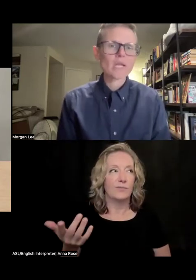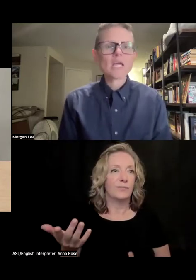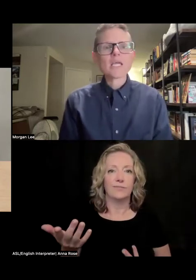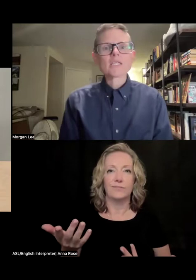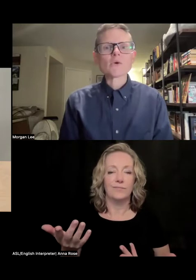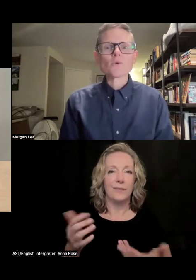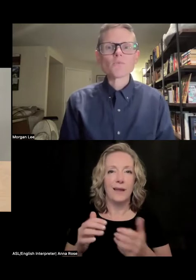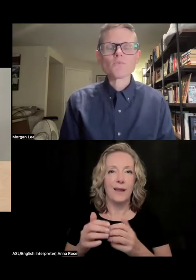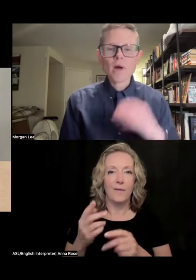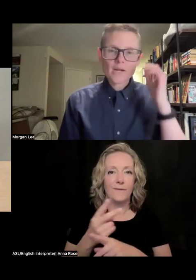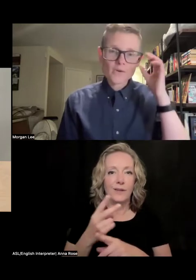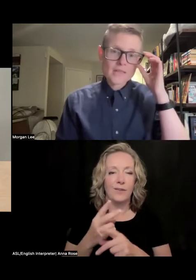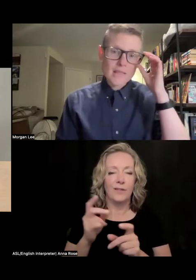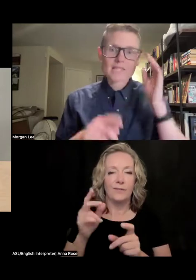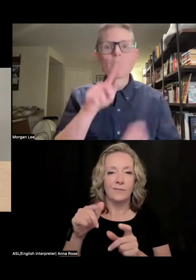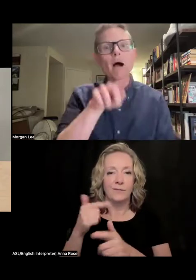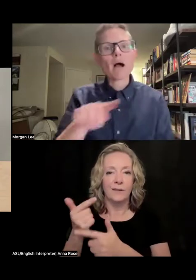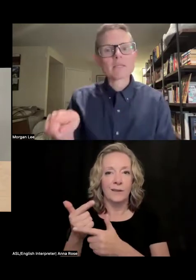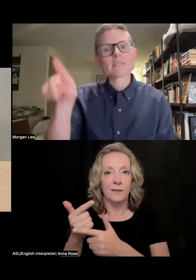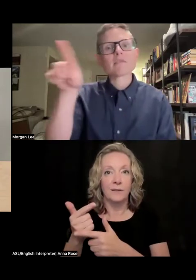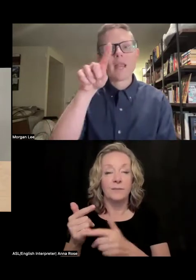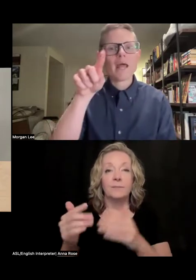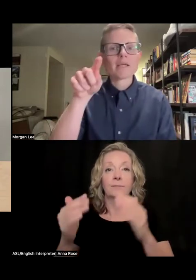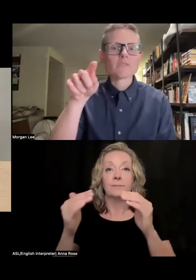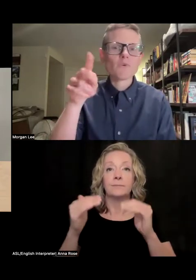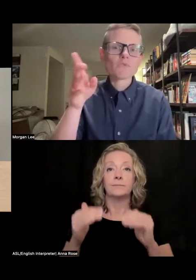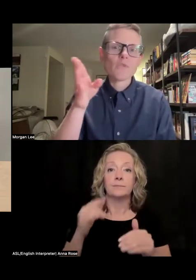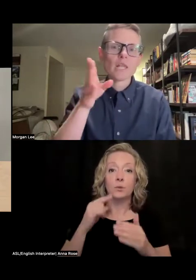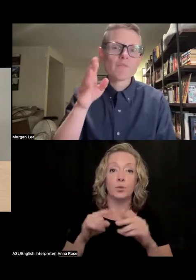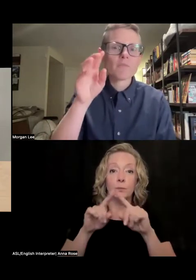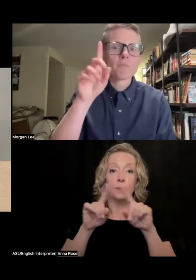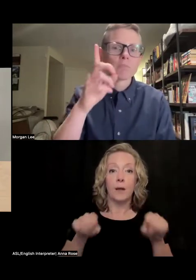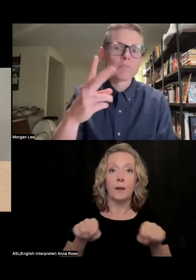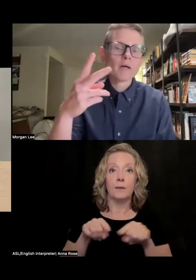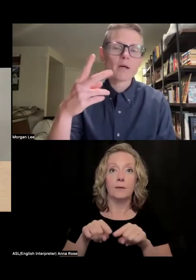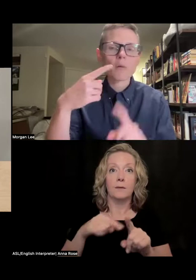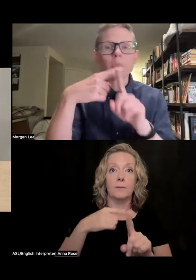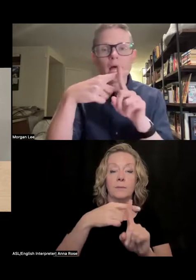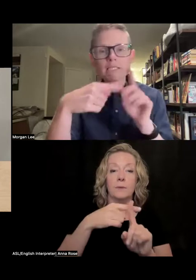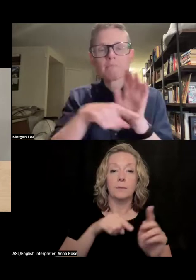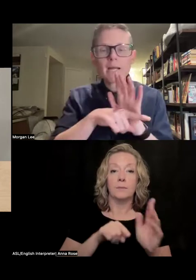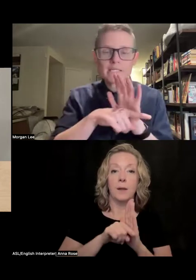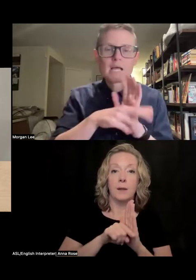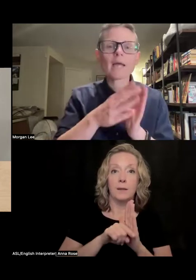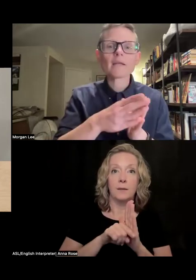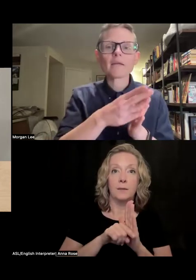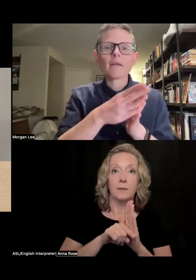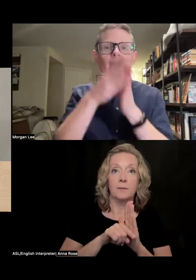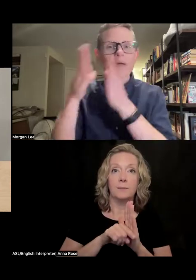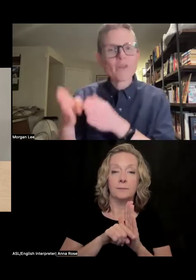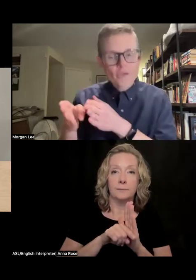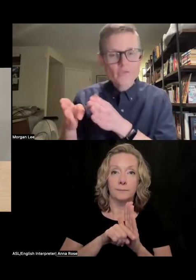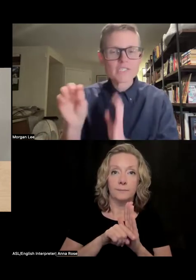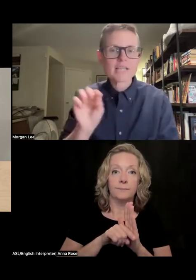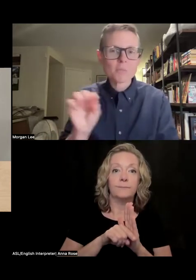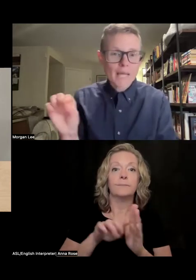pattern. So right underneath that is a box that has first on the left the plus and minus sign,